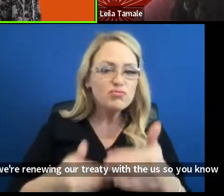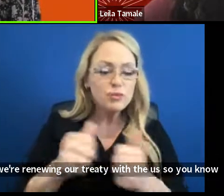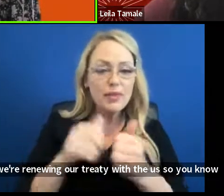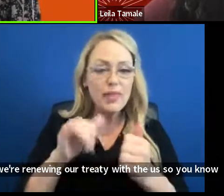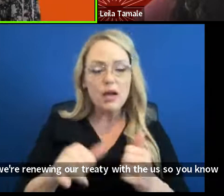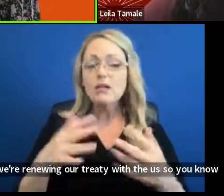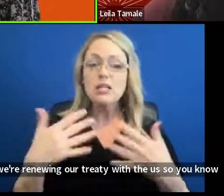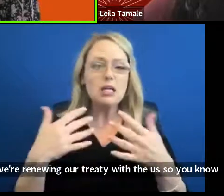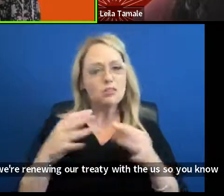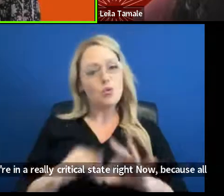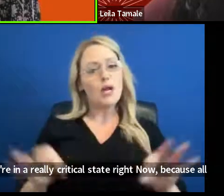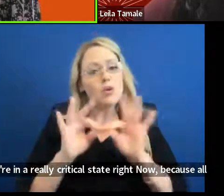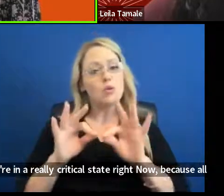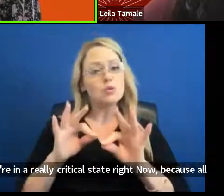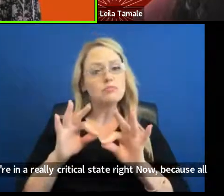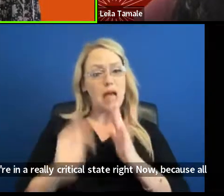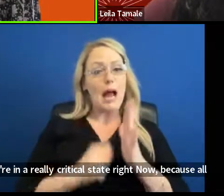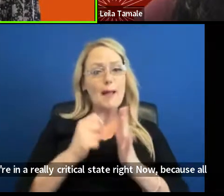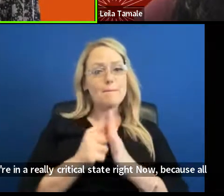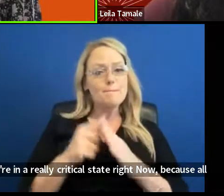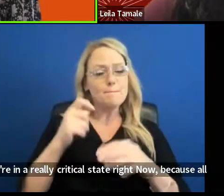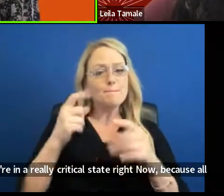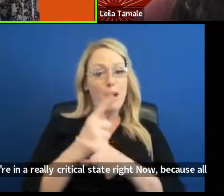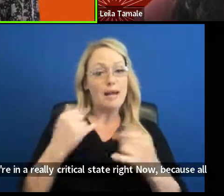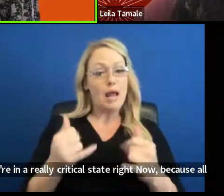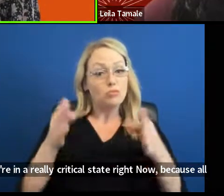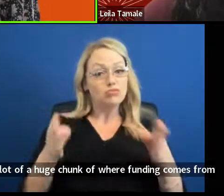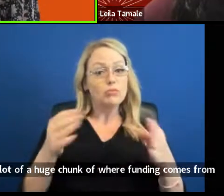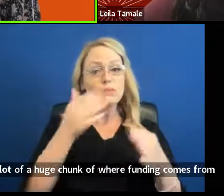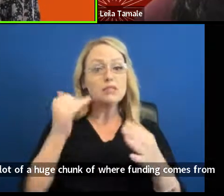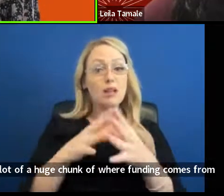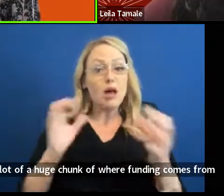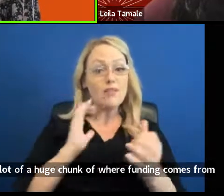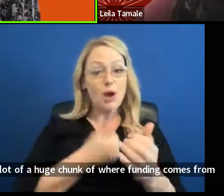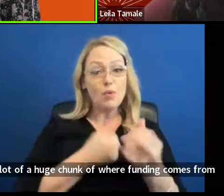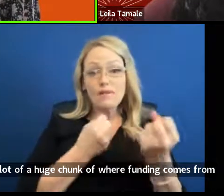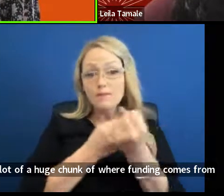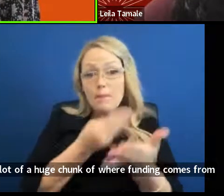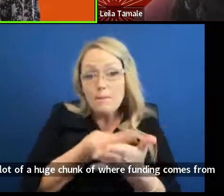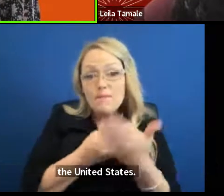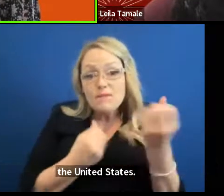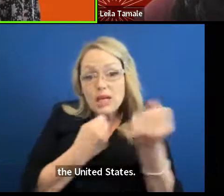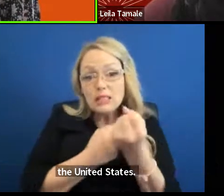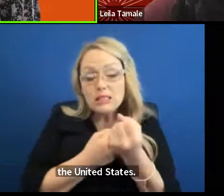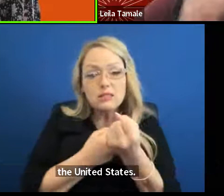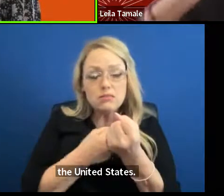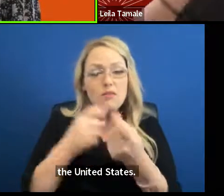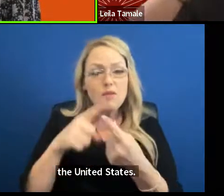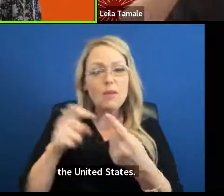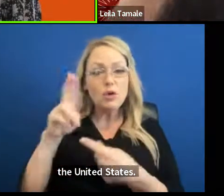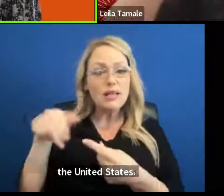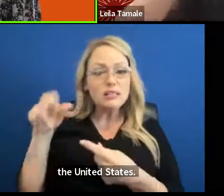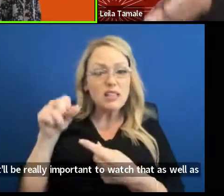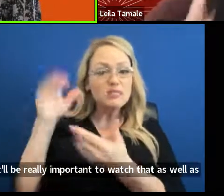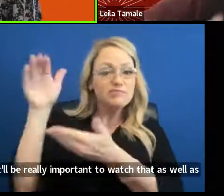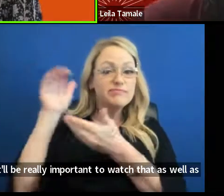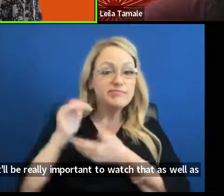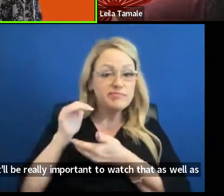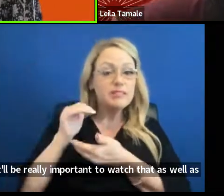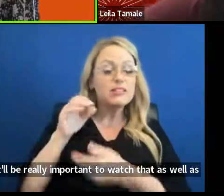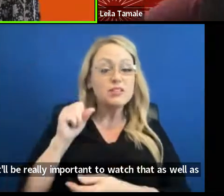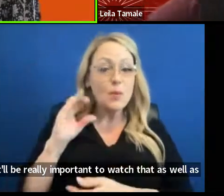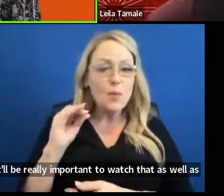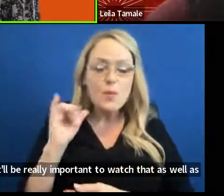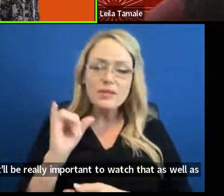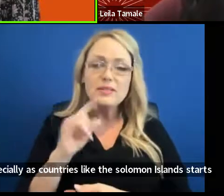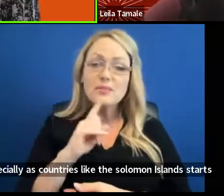a huge chunk of our funding comes from the United States. It'll be really important to watch that as well, especially as countries like the Solomon Islands starts